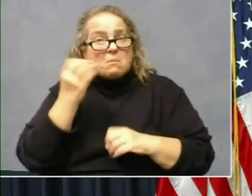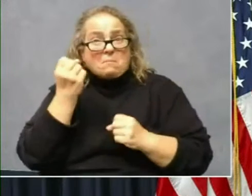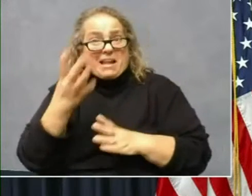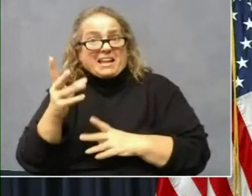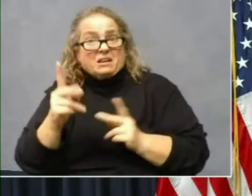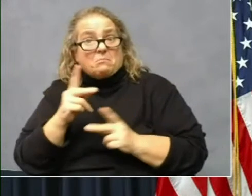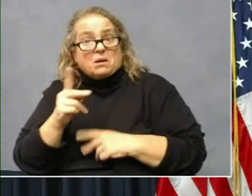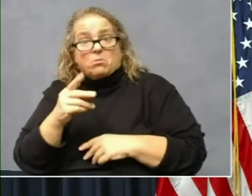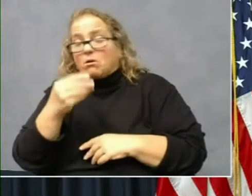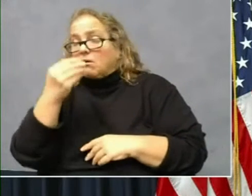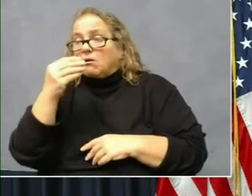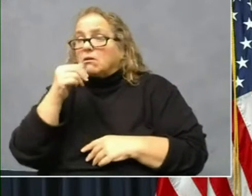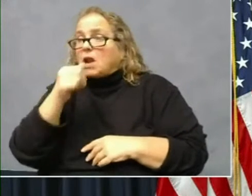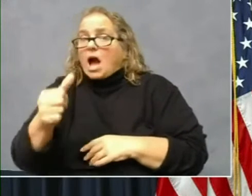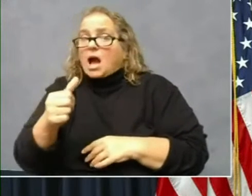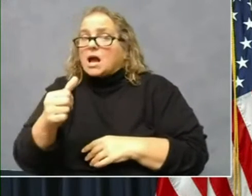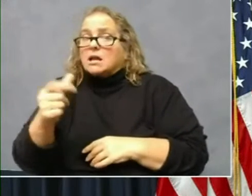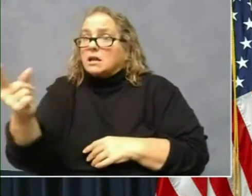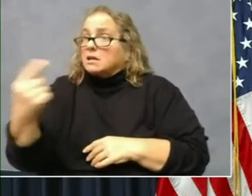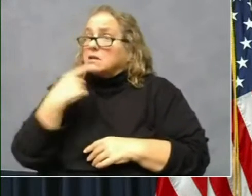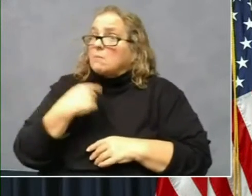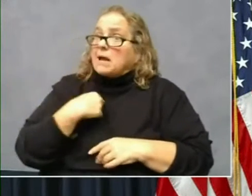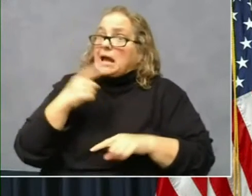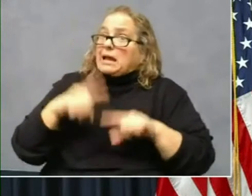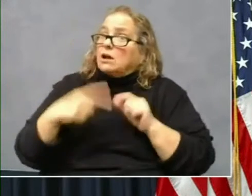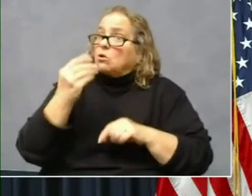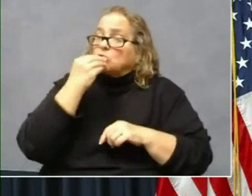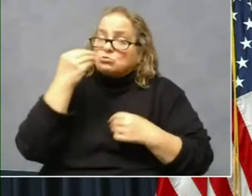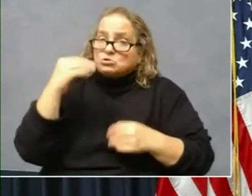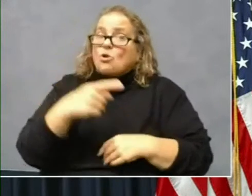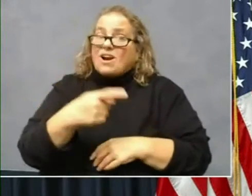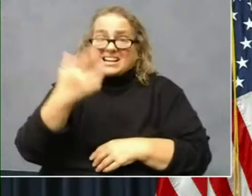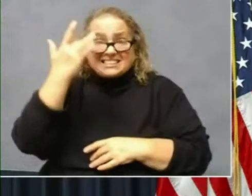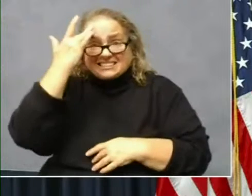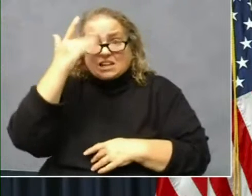that individual on the phone telling them that. That stops a person who